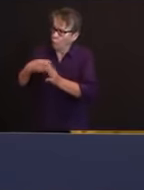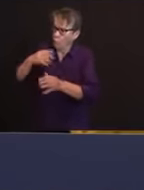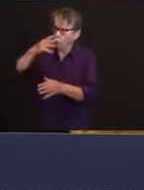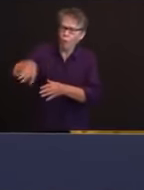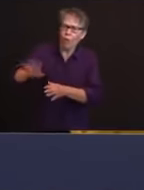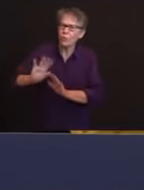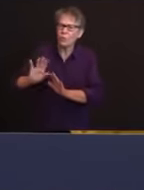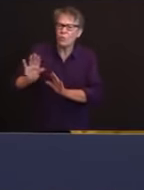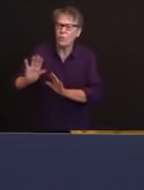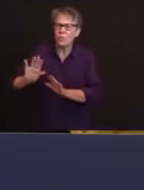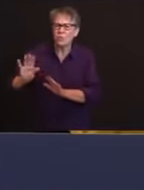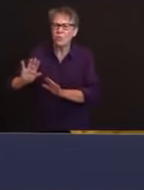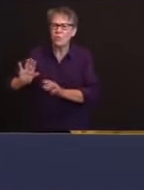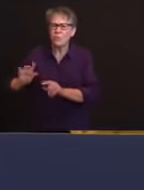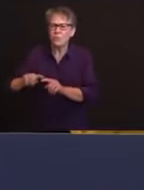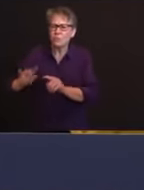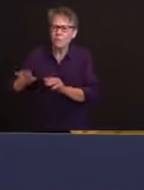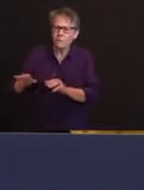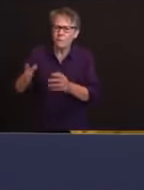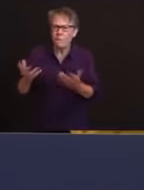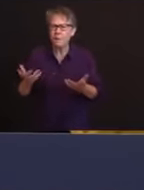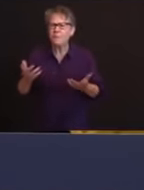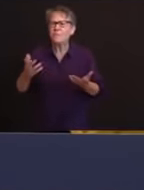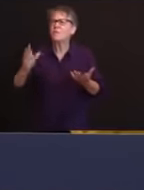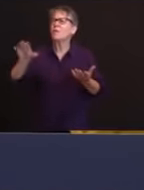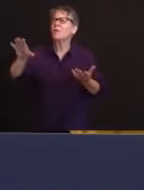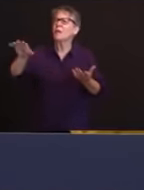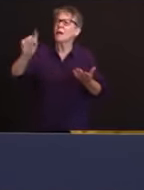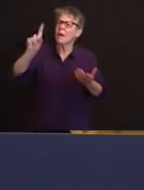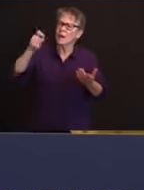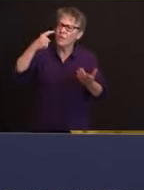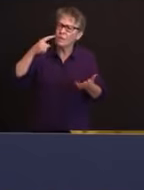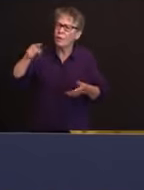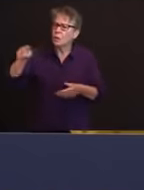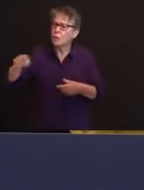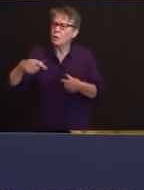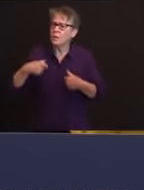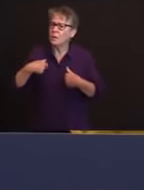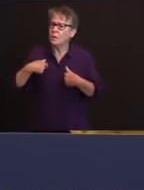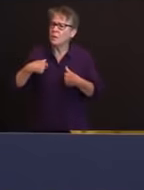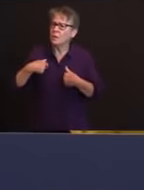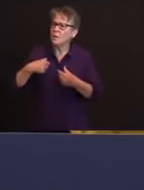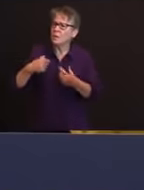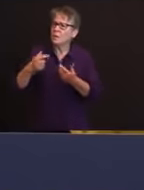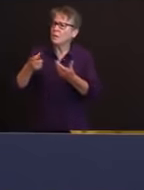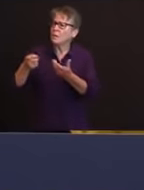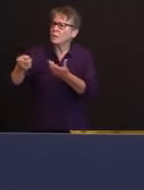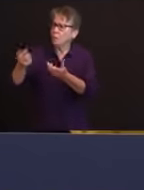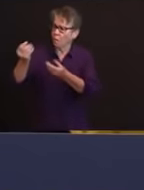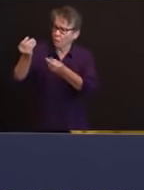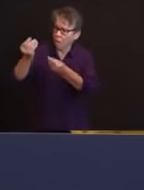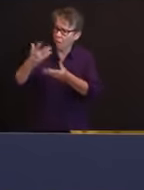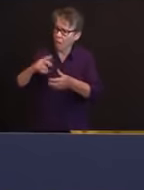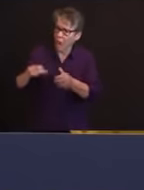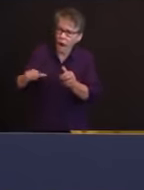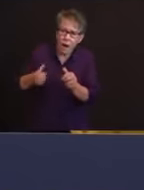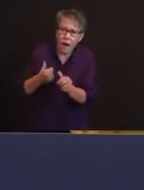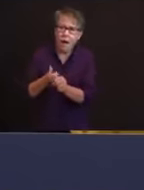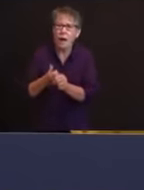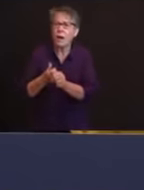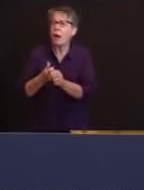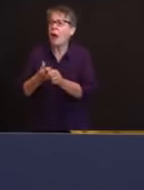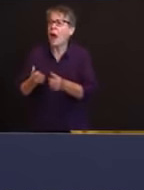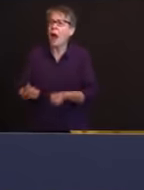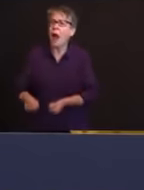Sir? Governor, do you have an update on election numbers, specifically total mail-in ballots to date? It's just